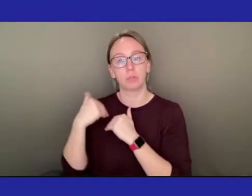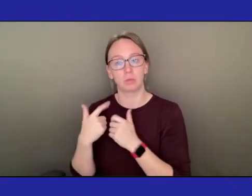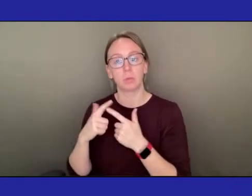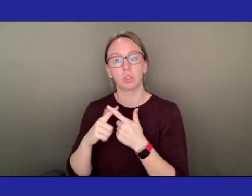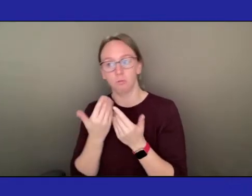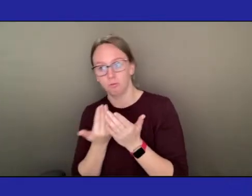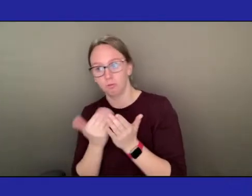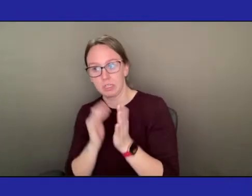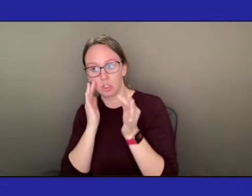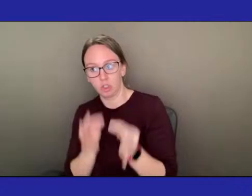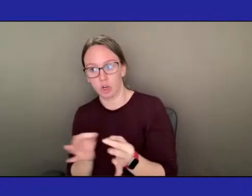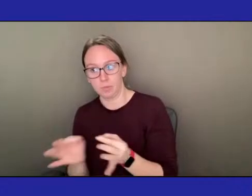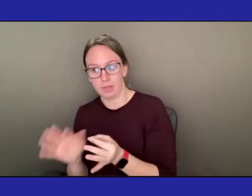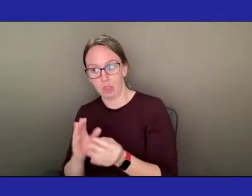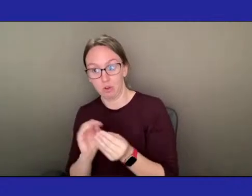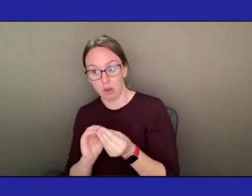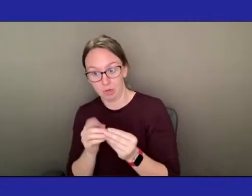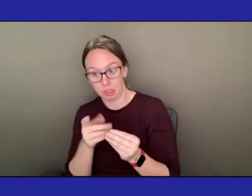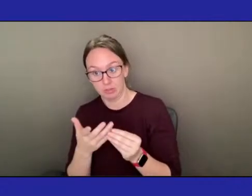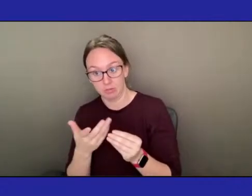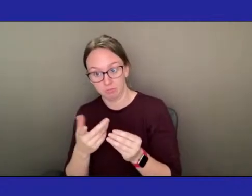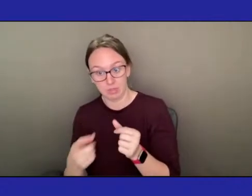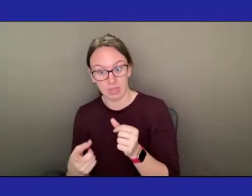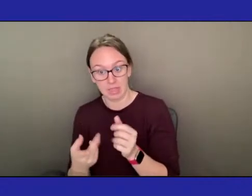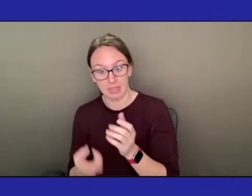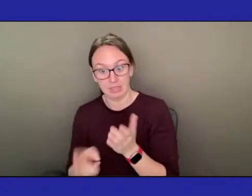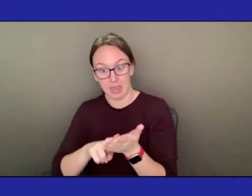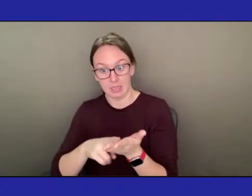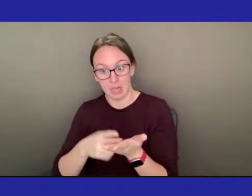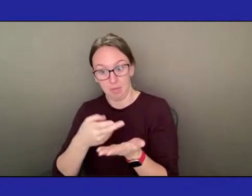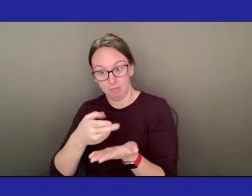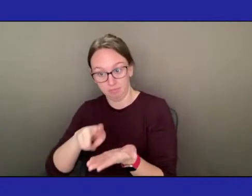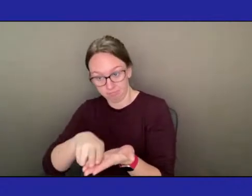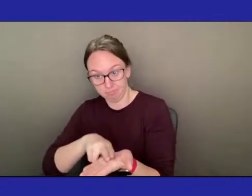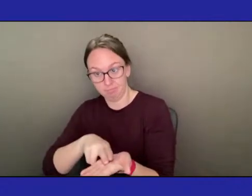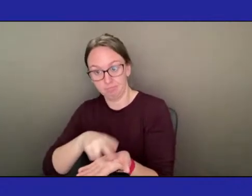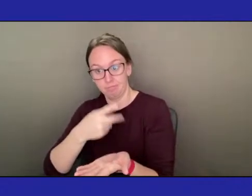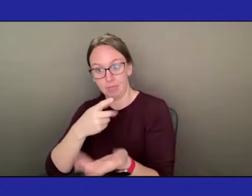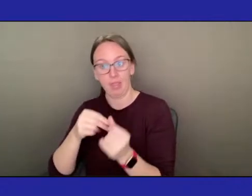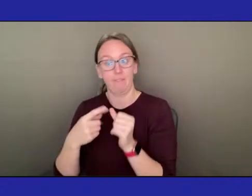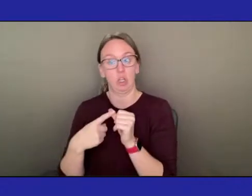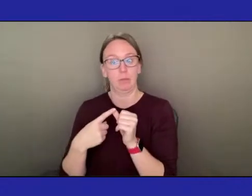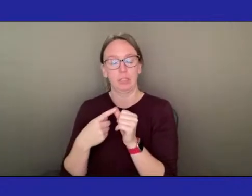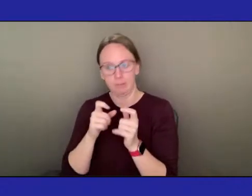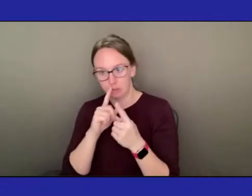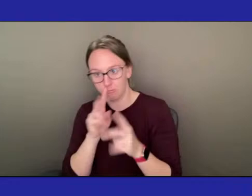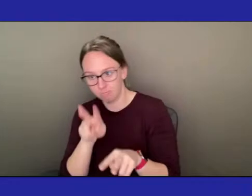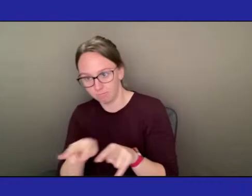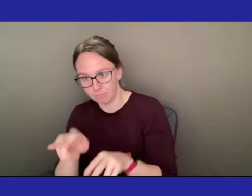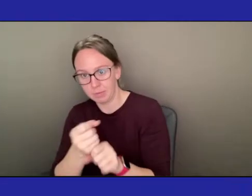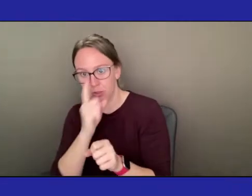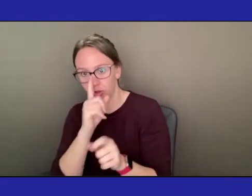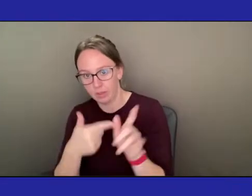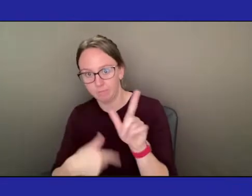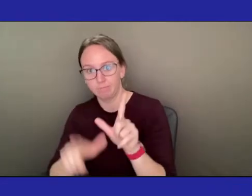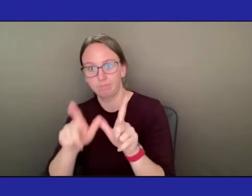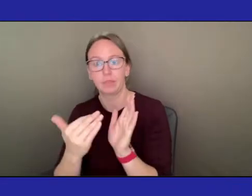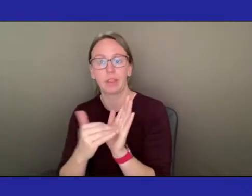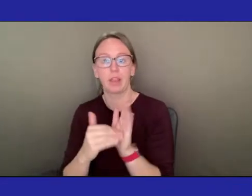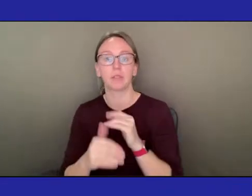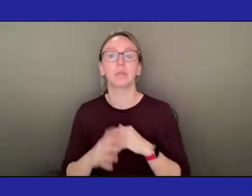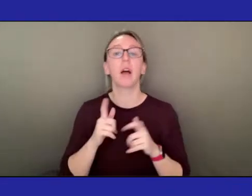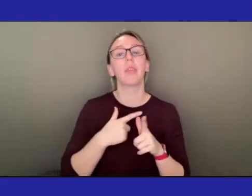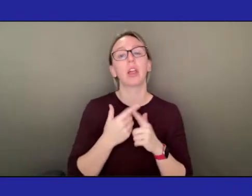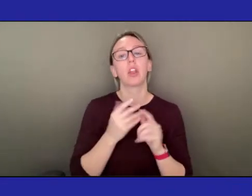members they signed up in the first place. And then, obviously, the financial counselors on